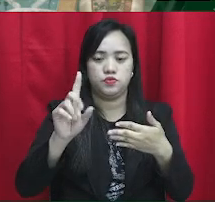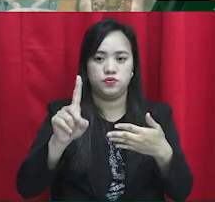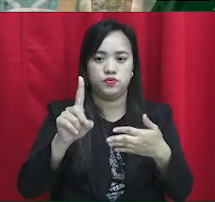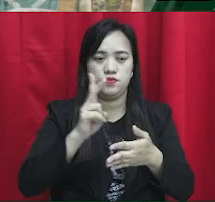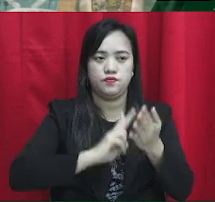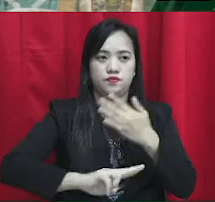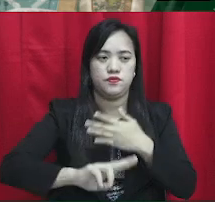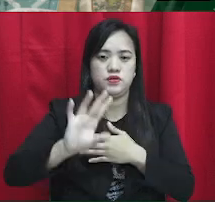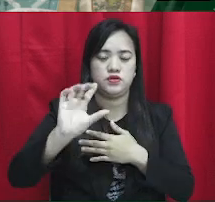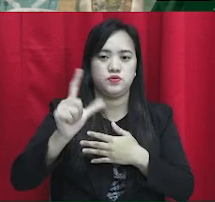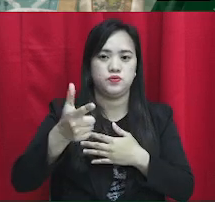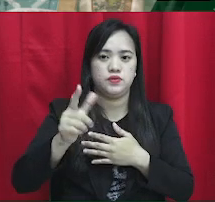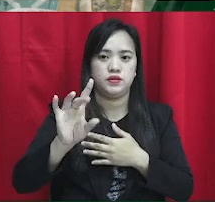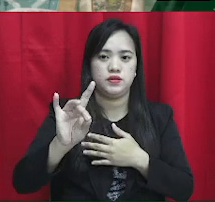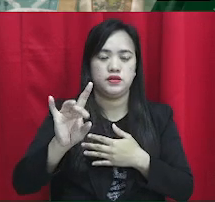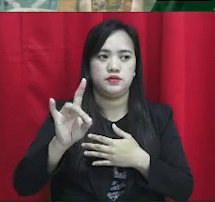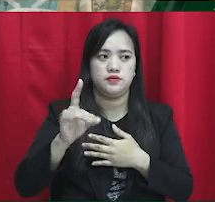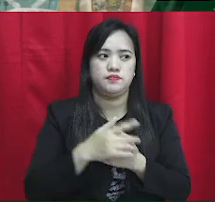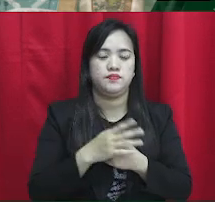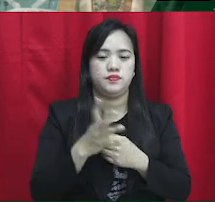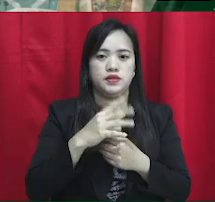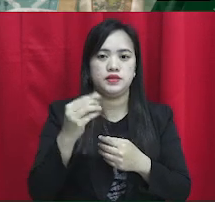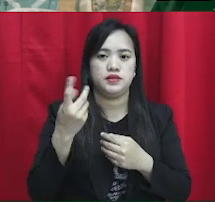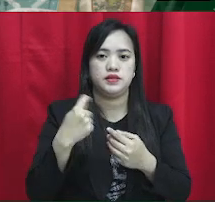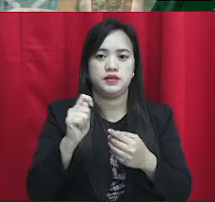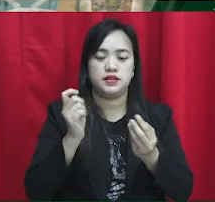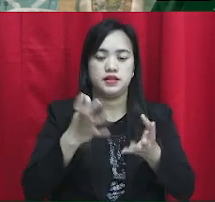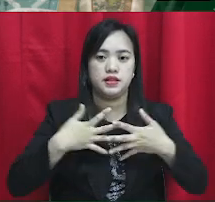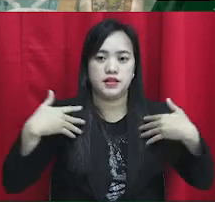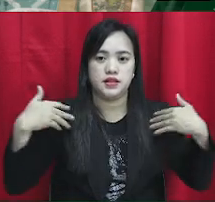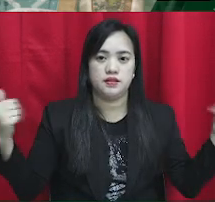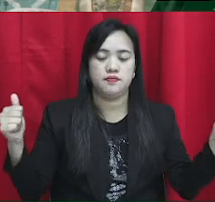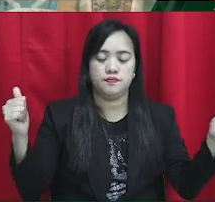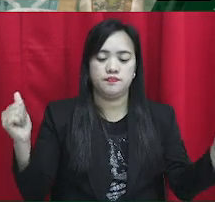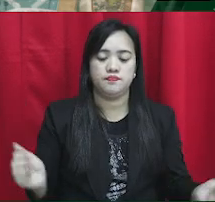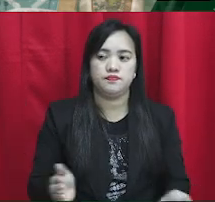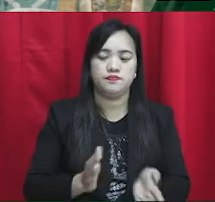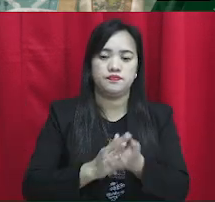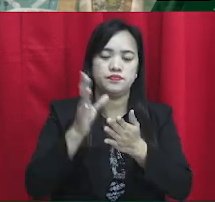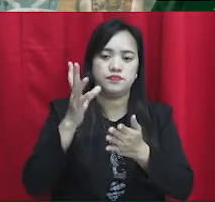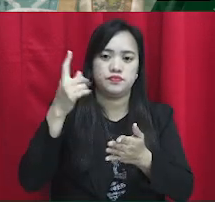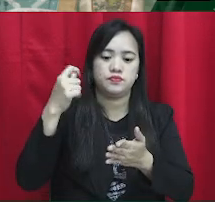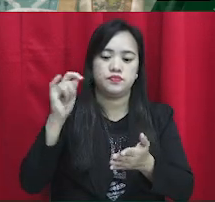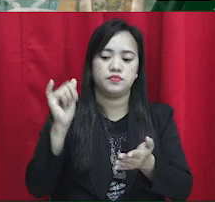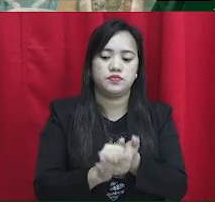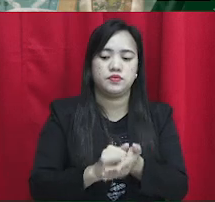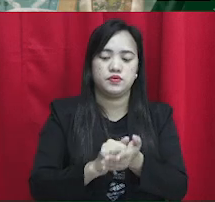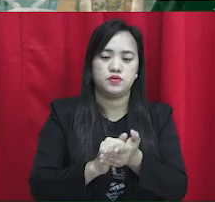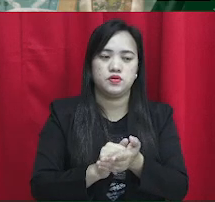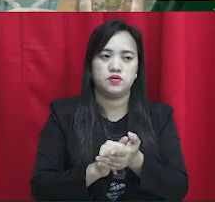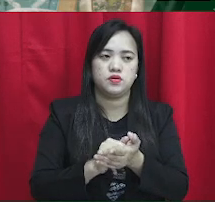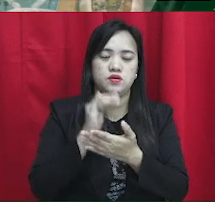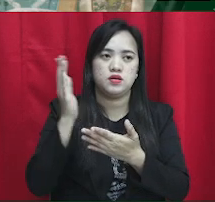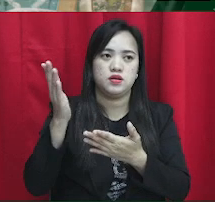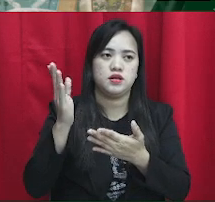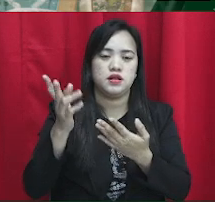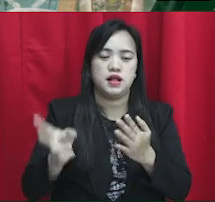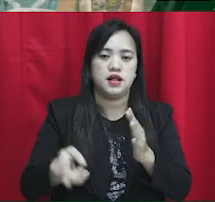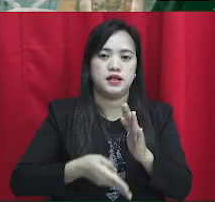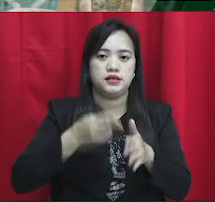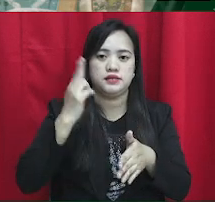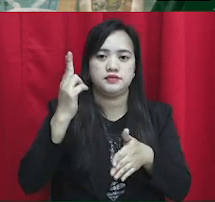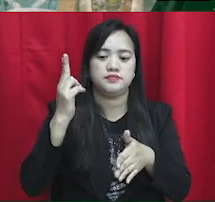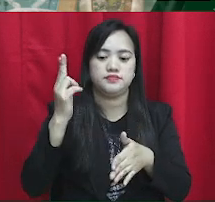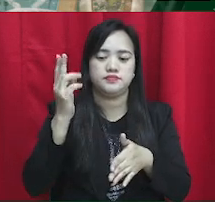the angel came in unto her and said, Hail! That thou that art highly favored, the Lord is with